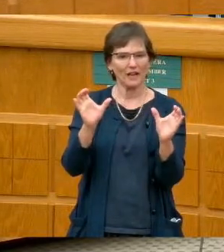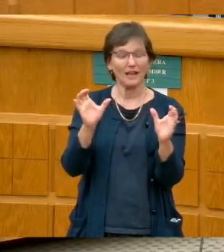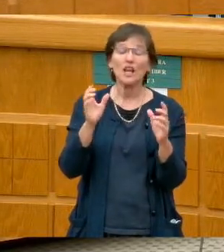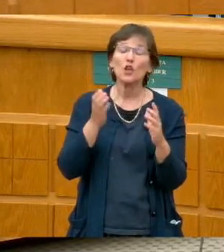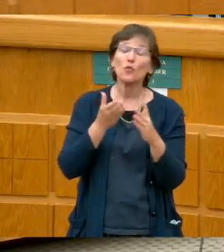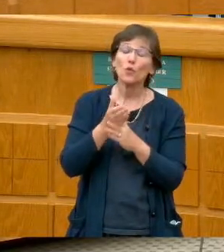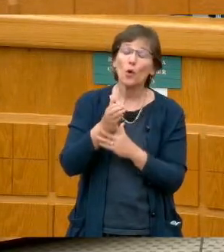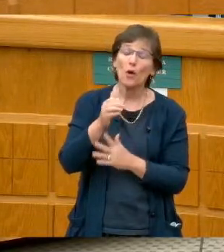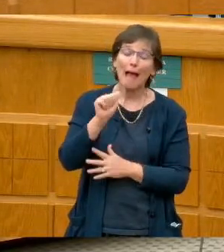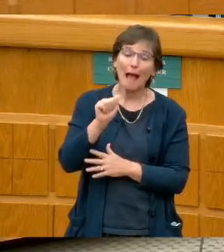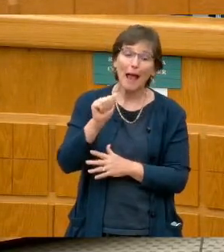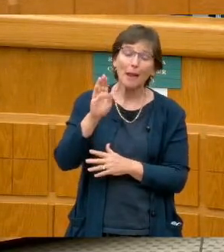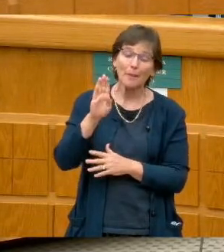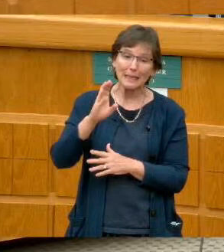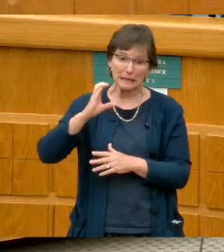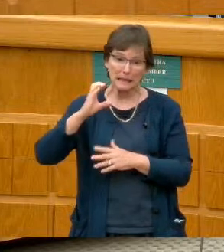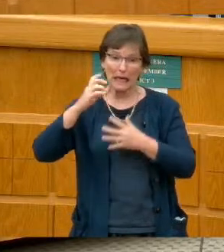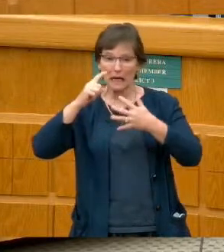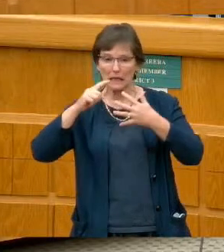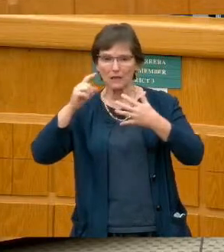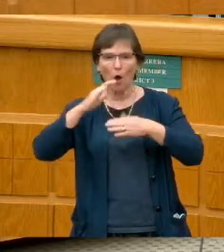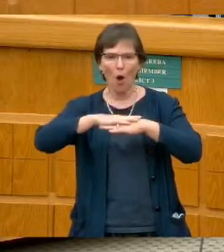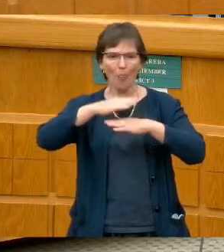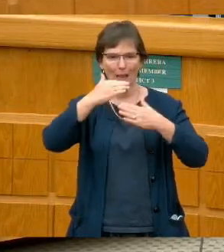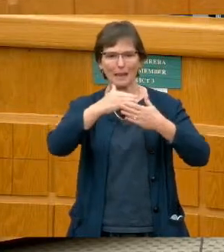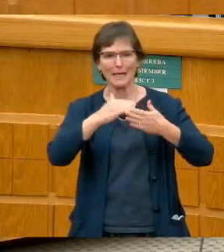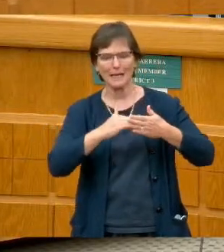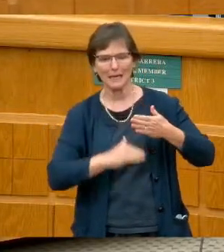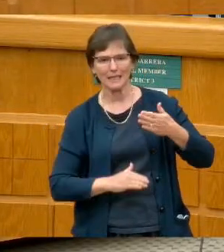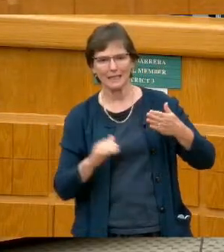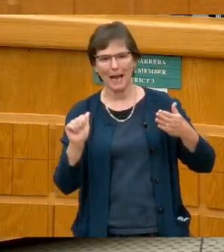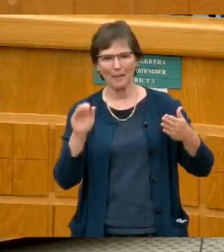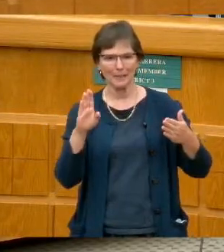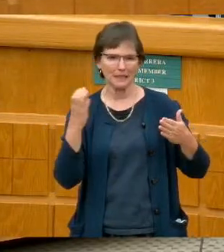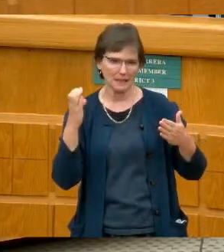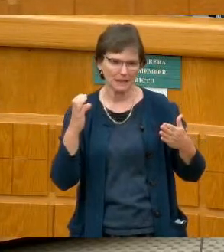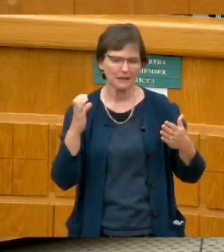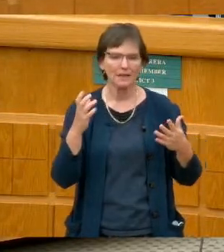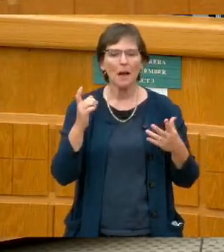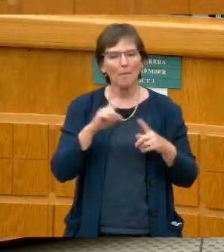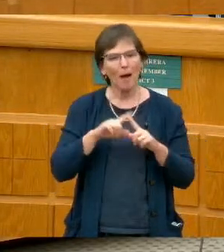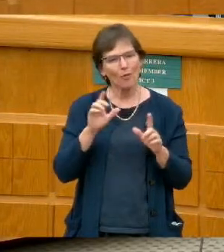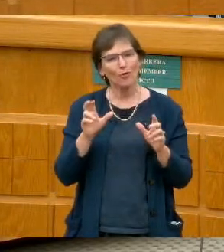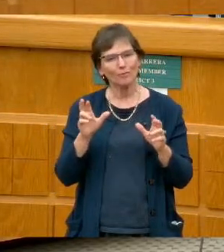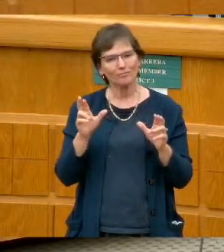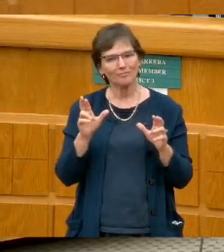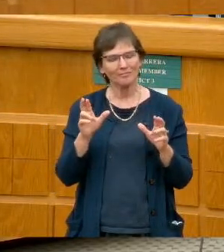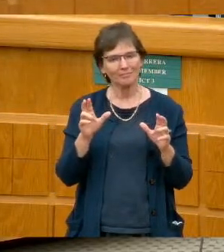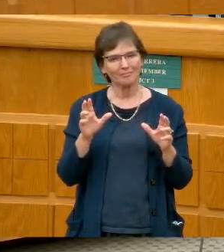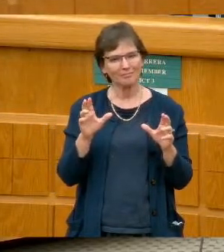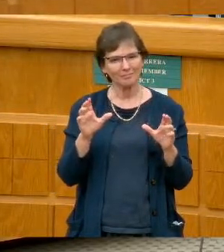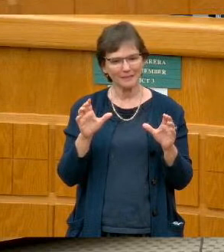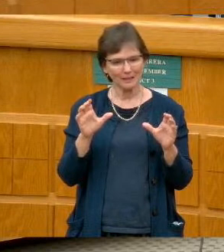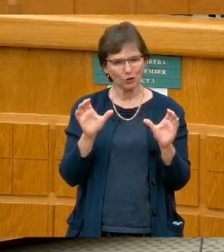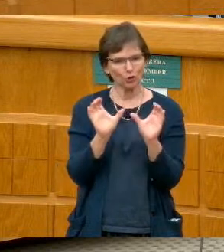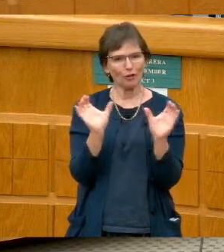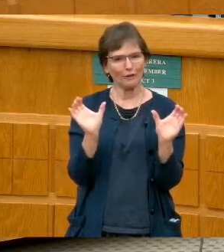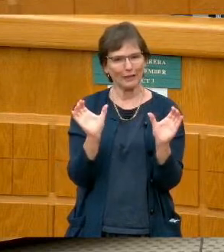not favorites, it's just alphabetical. But this one, they're like this, and this is for Andy's Country